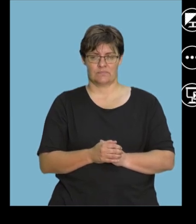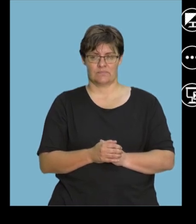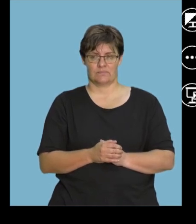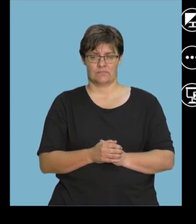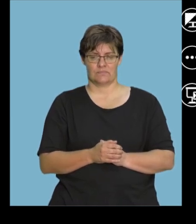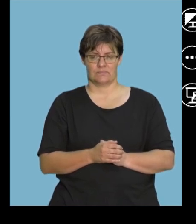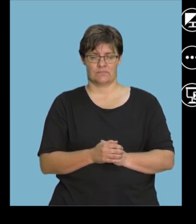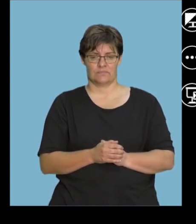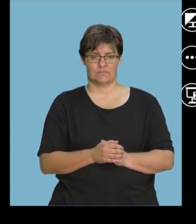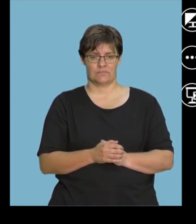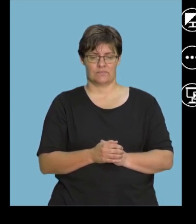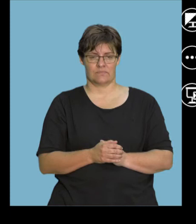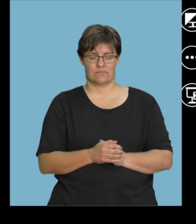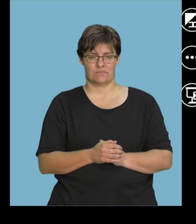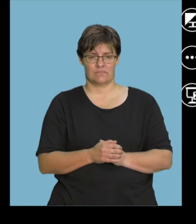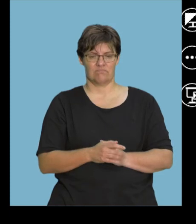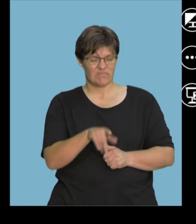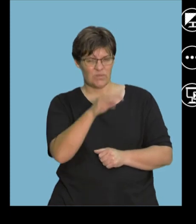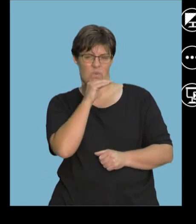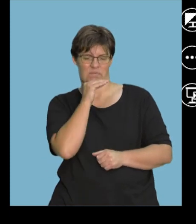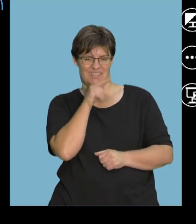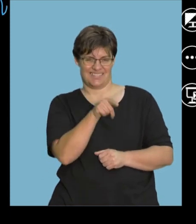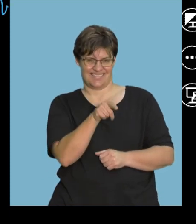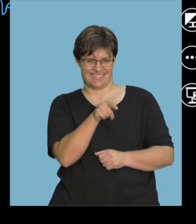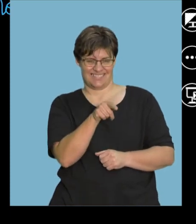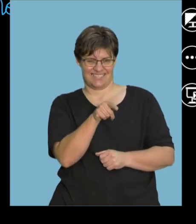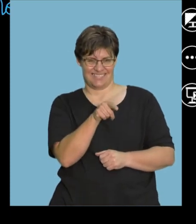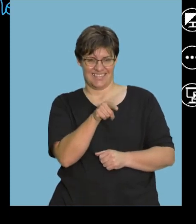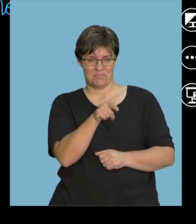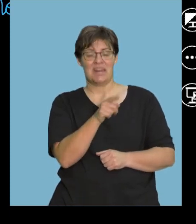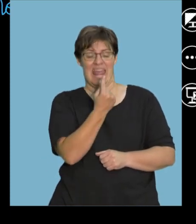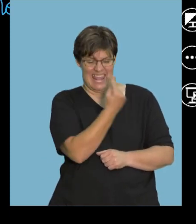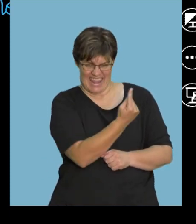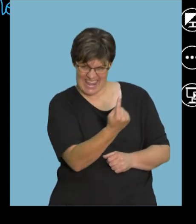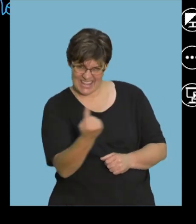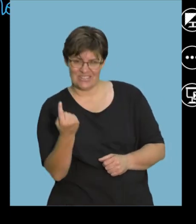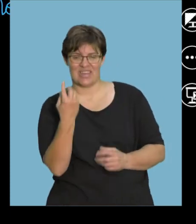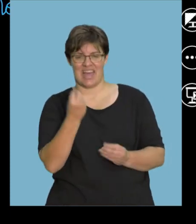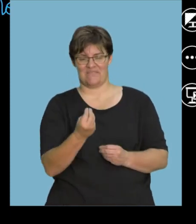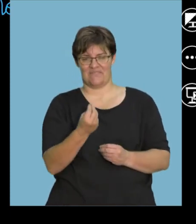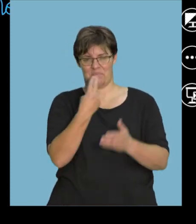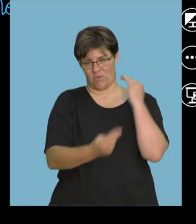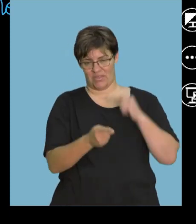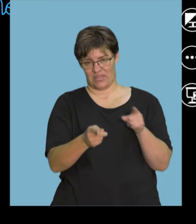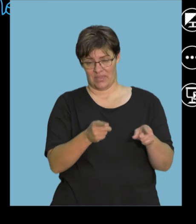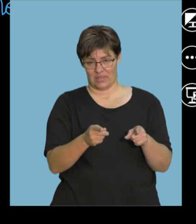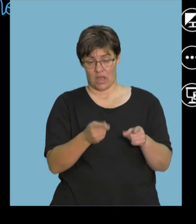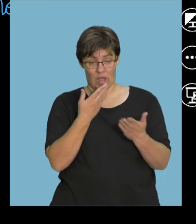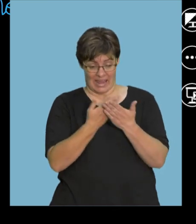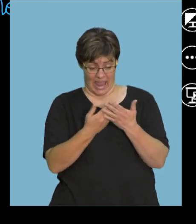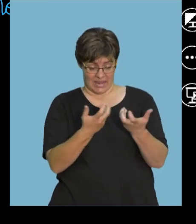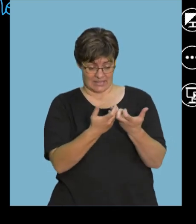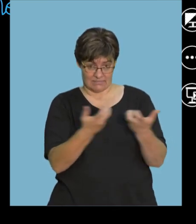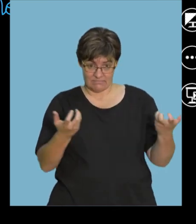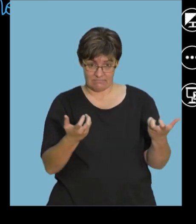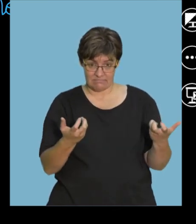and south pole, right? So that's what we mean when we say every magnet is actually a dipole. Are